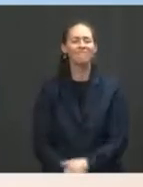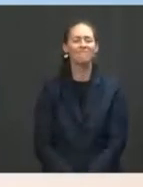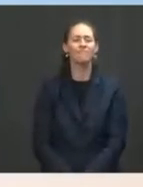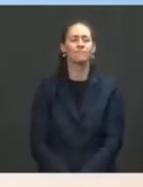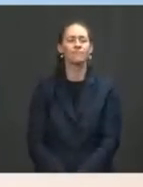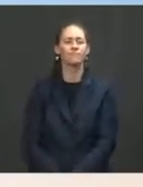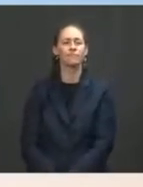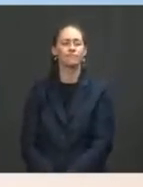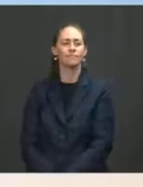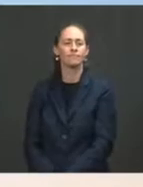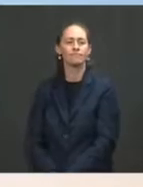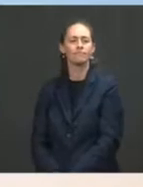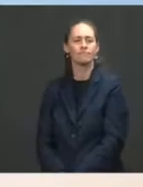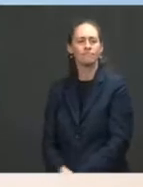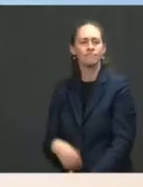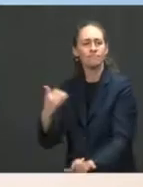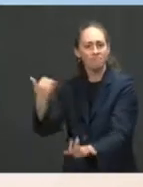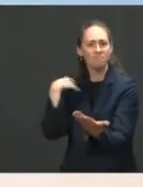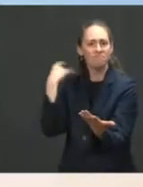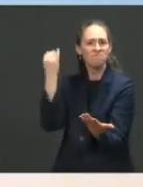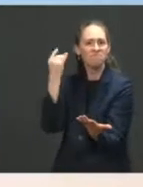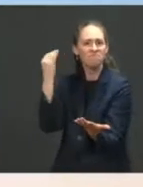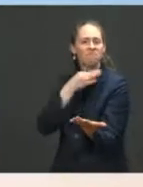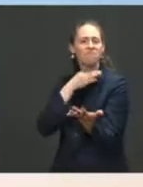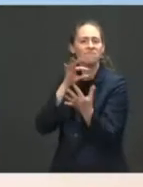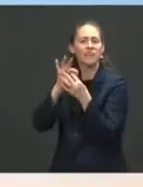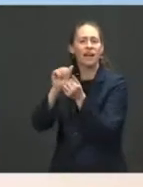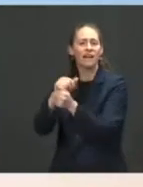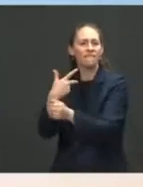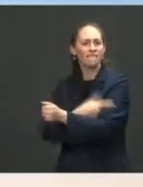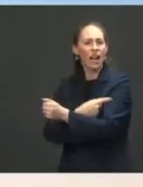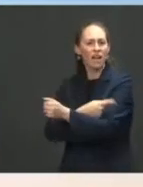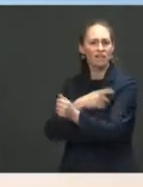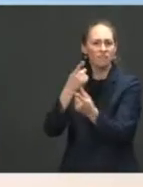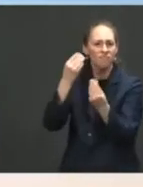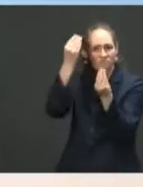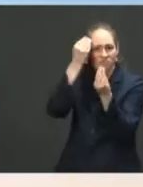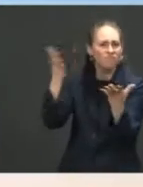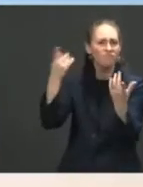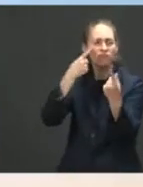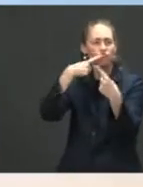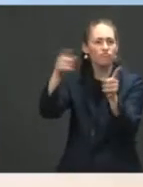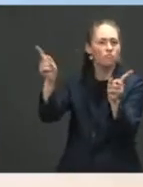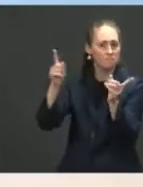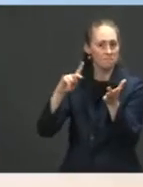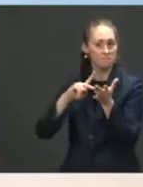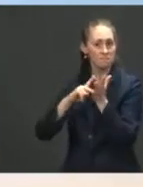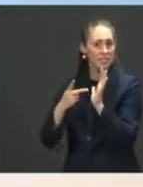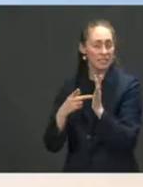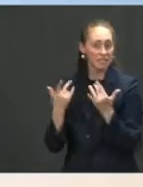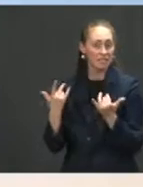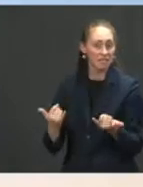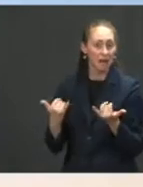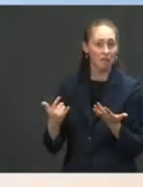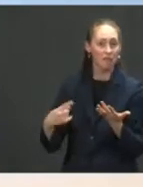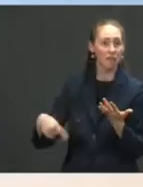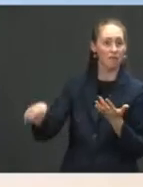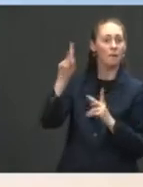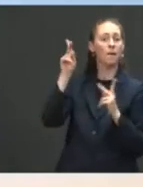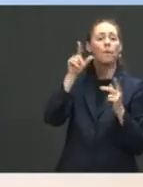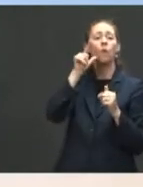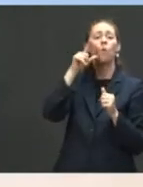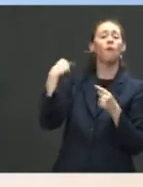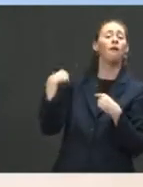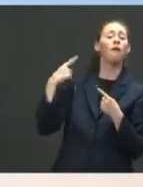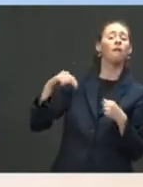news, is there any expectation that this is going to move the ball and get people who have been resistant off the sideline? And